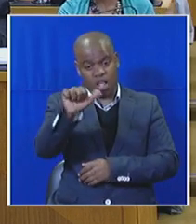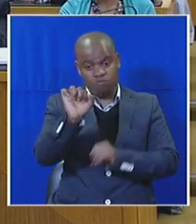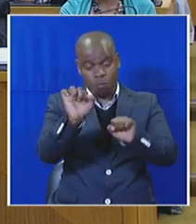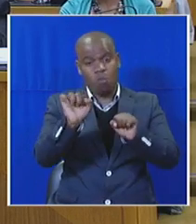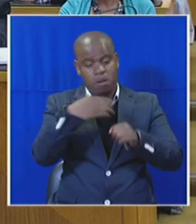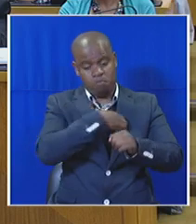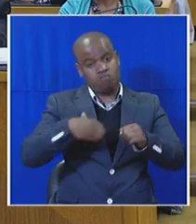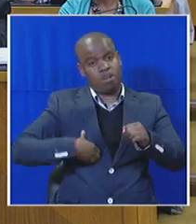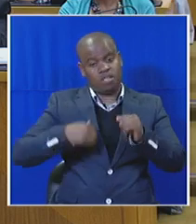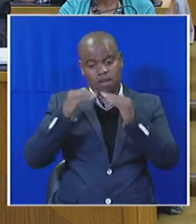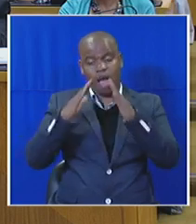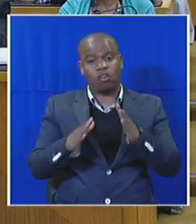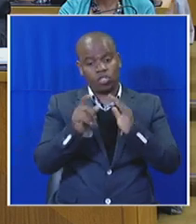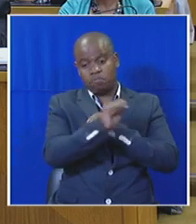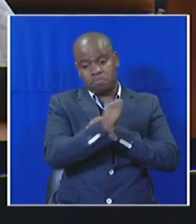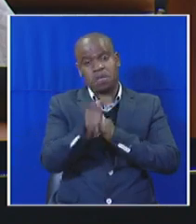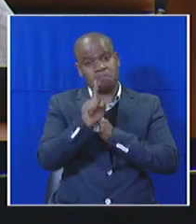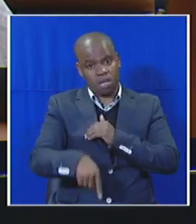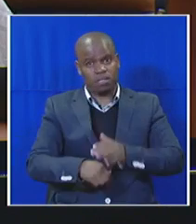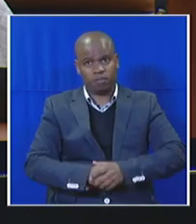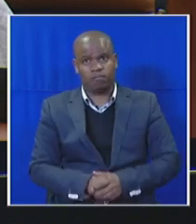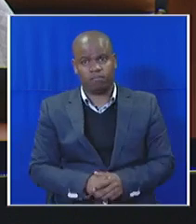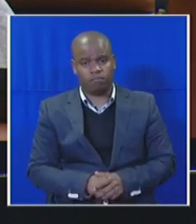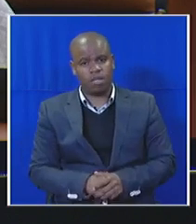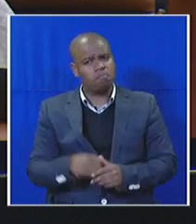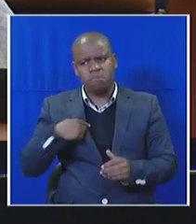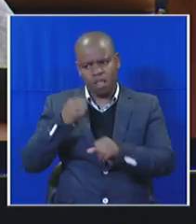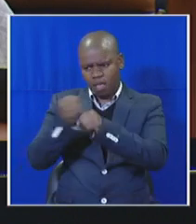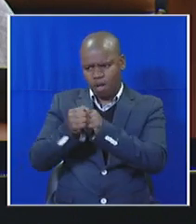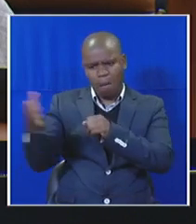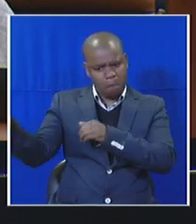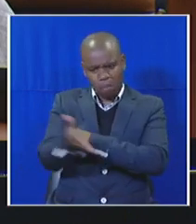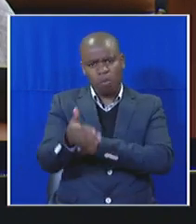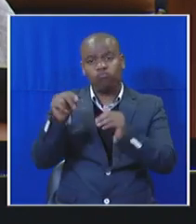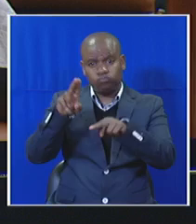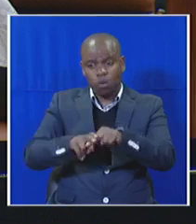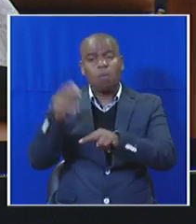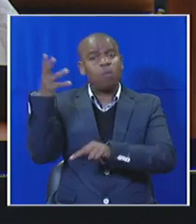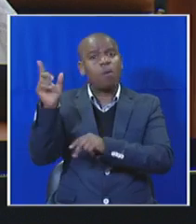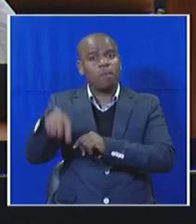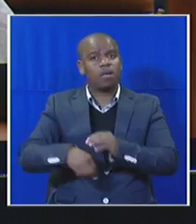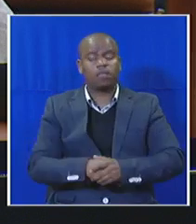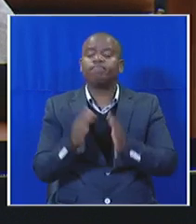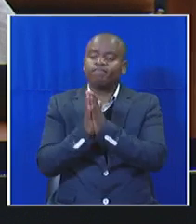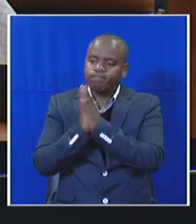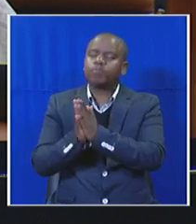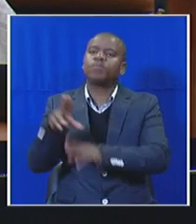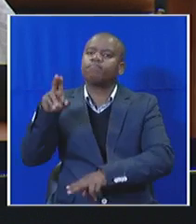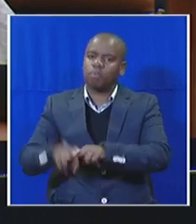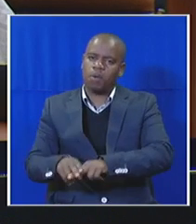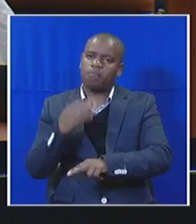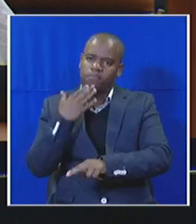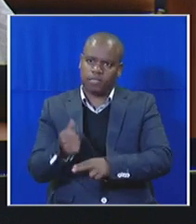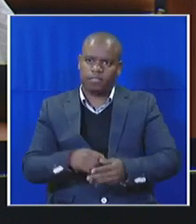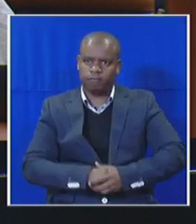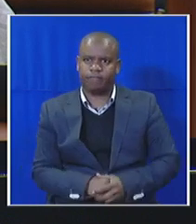Honorable Maimane, please, I have not allowed you to take the floor. No, but us South Africans are waiting. Honorable Maimane,